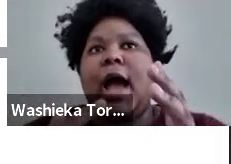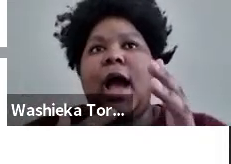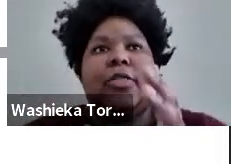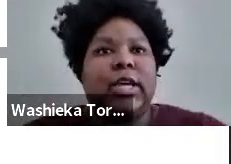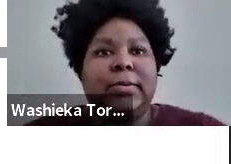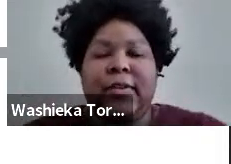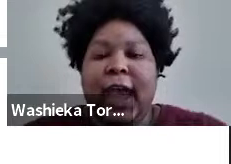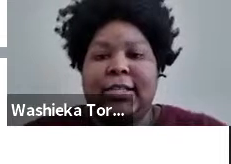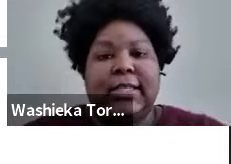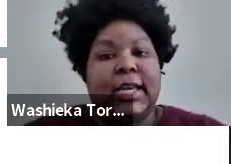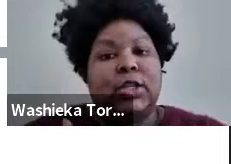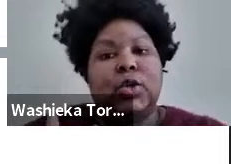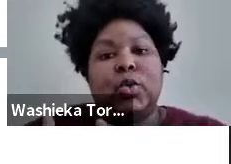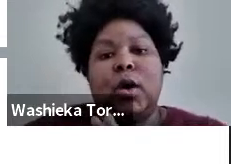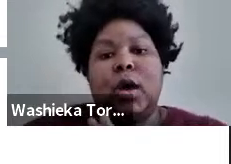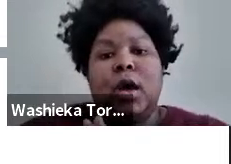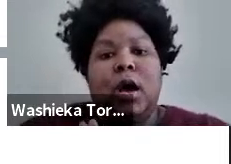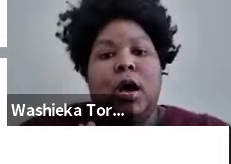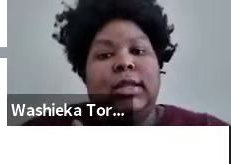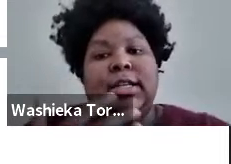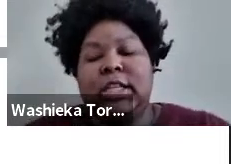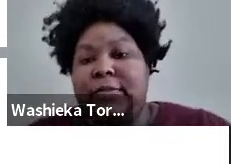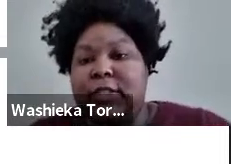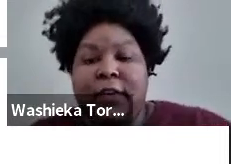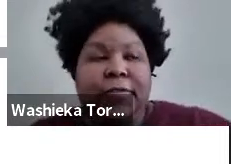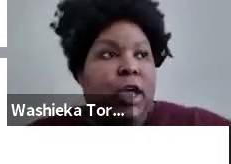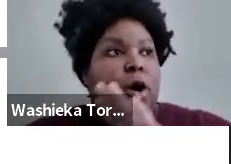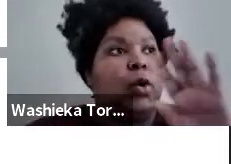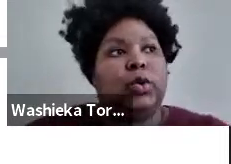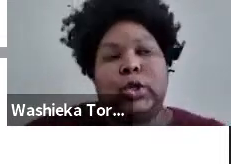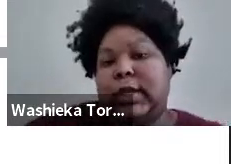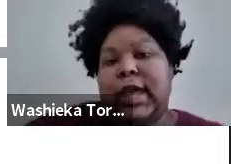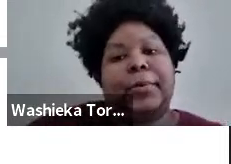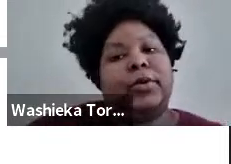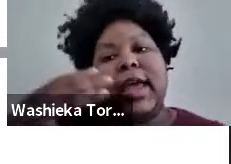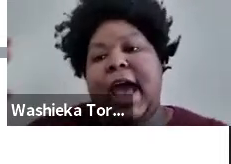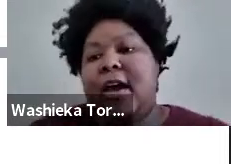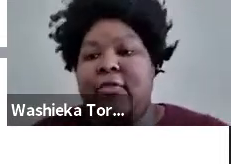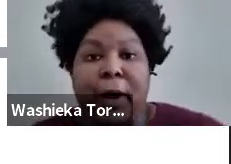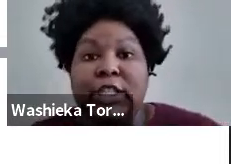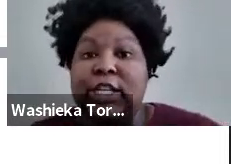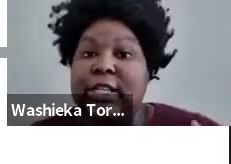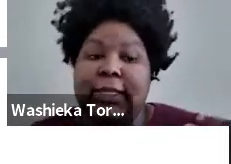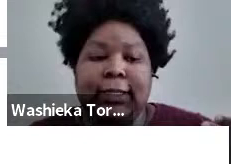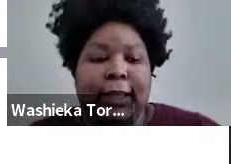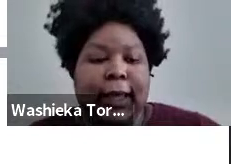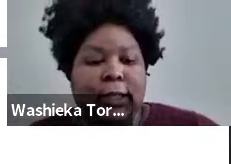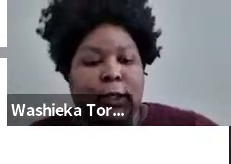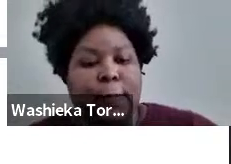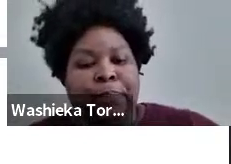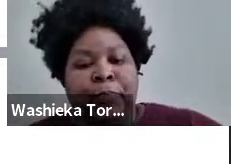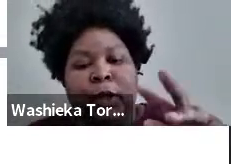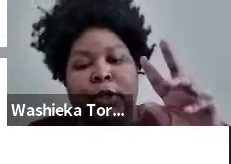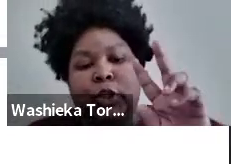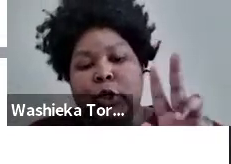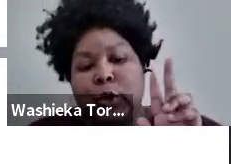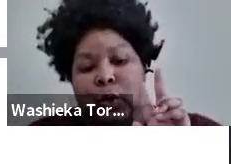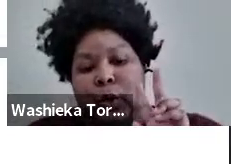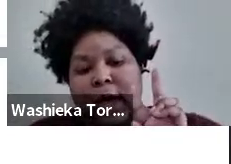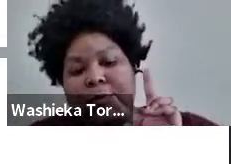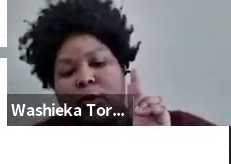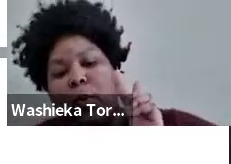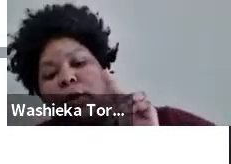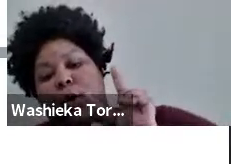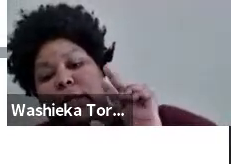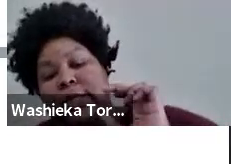housing, other types of access. They do legislative stuff, they go to the Capitol, they have budgets, things like that. So the